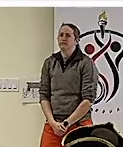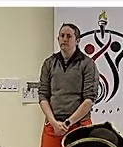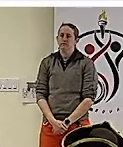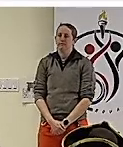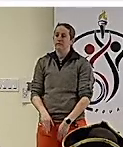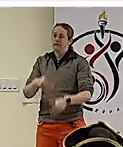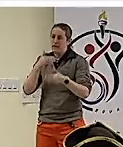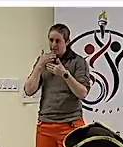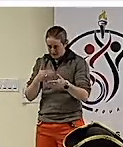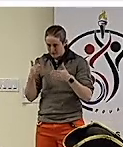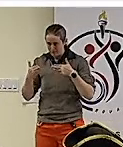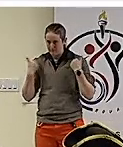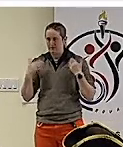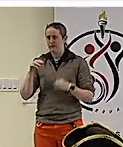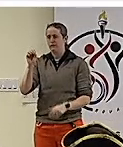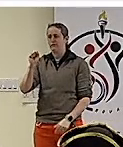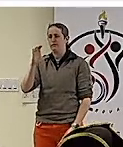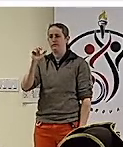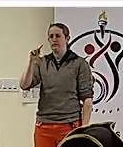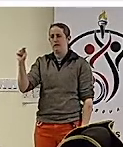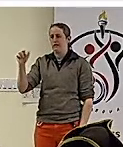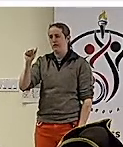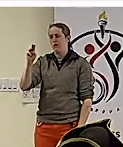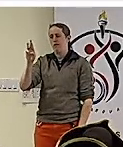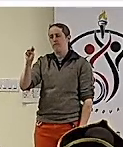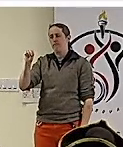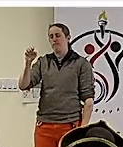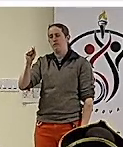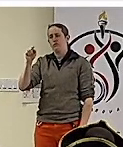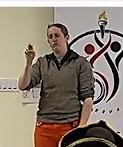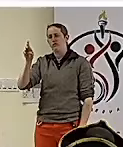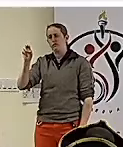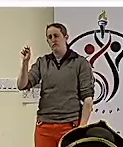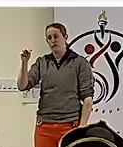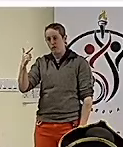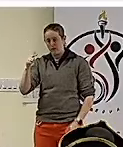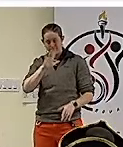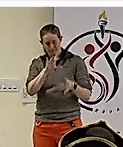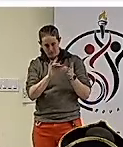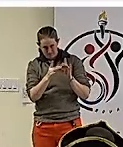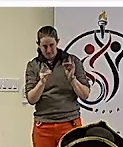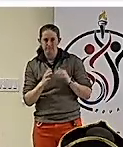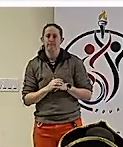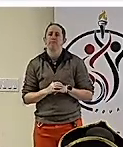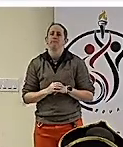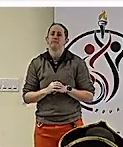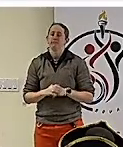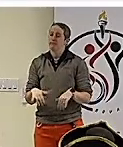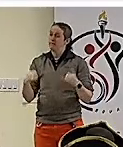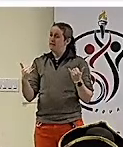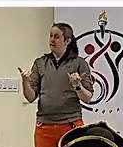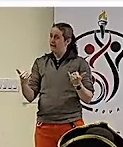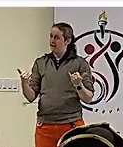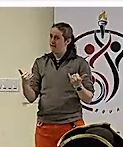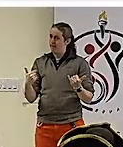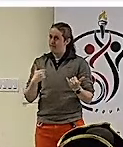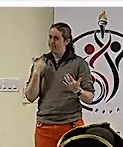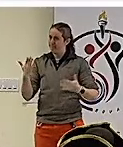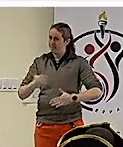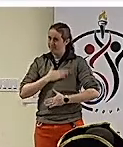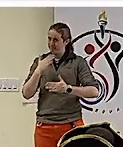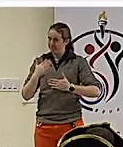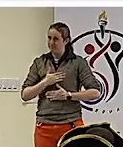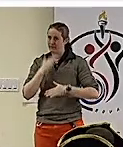Thank you, Minister Scott Armstrong, for providing your remarks. It is now my pleasure to invite